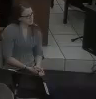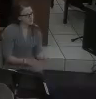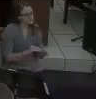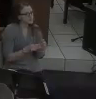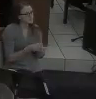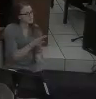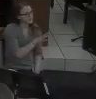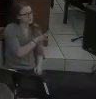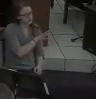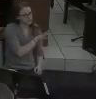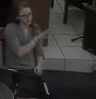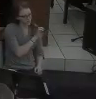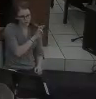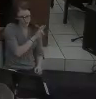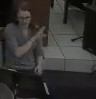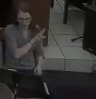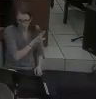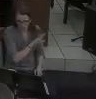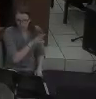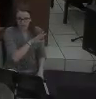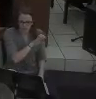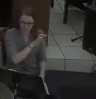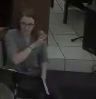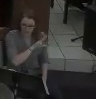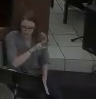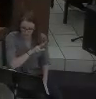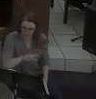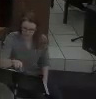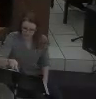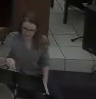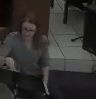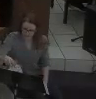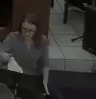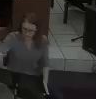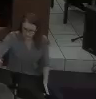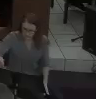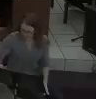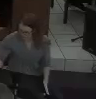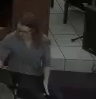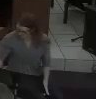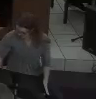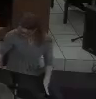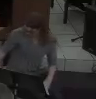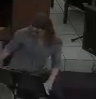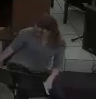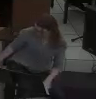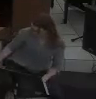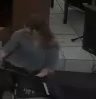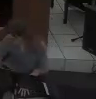Number 473, Blessed Assurance, 473.